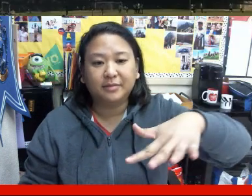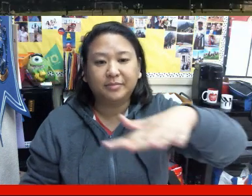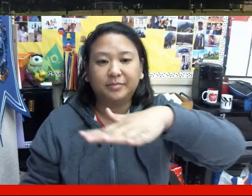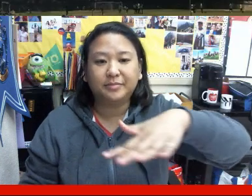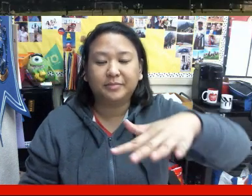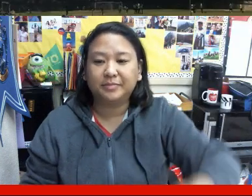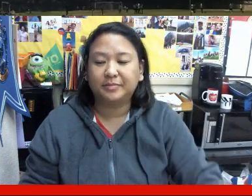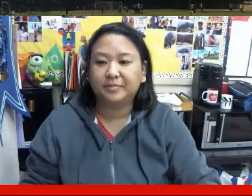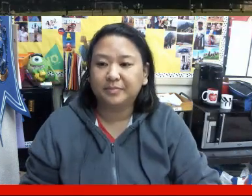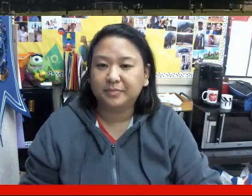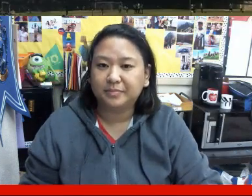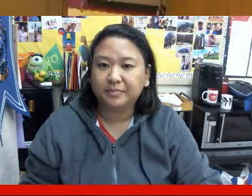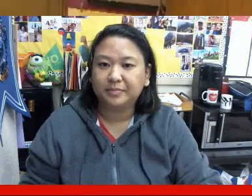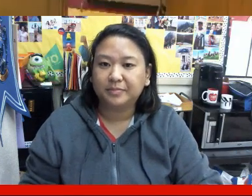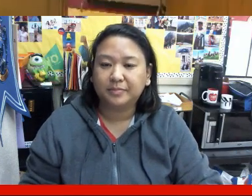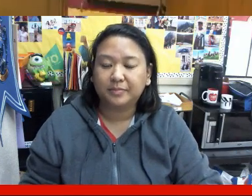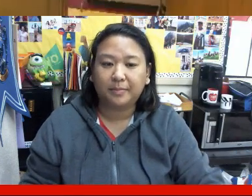field.